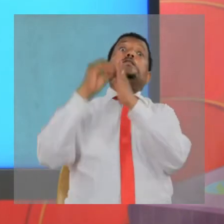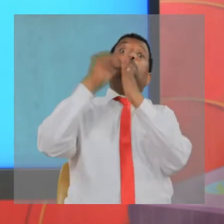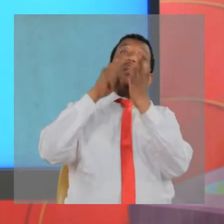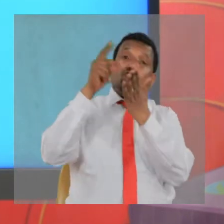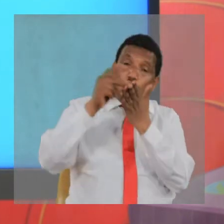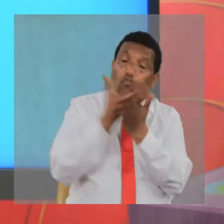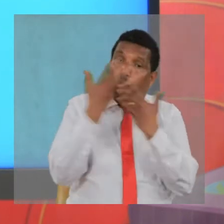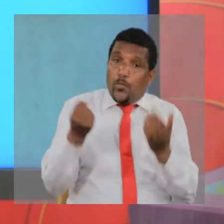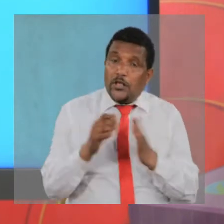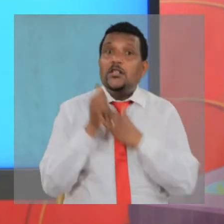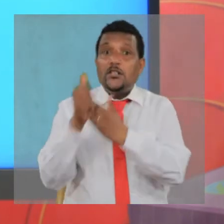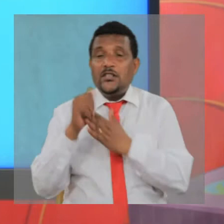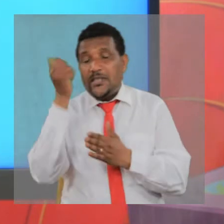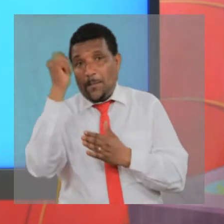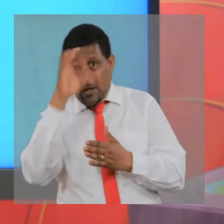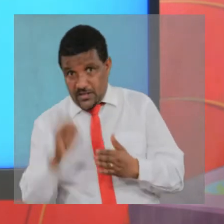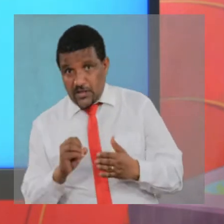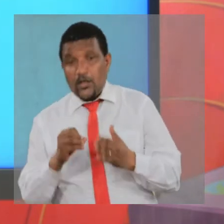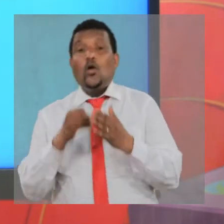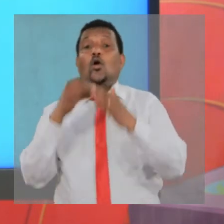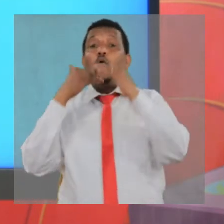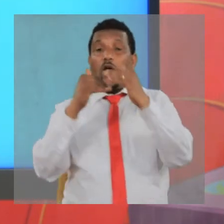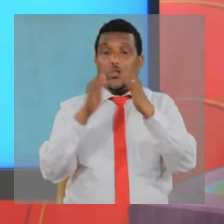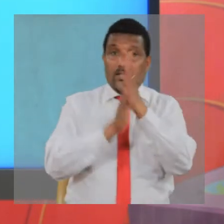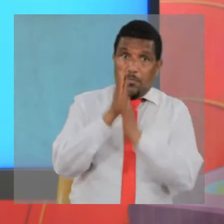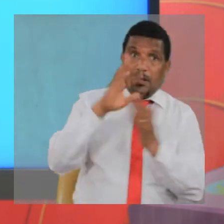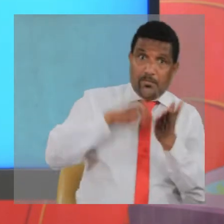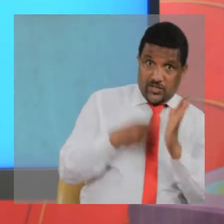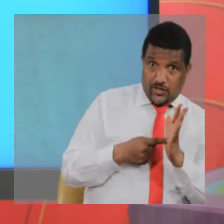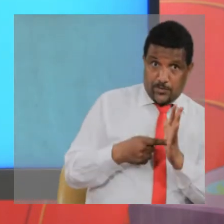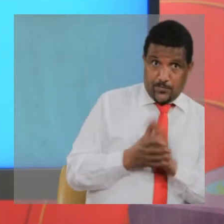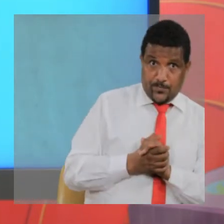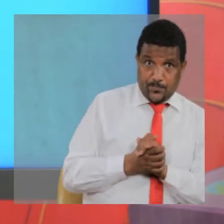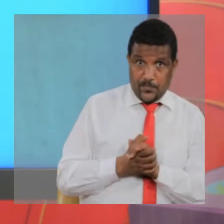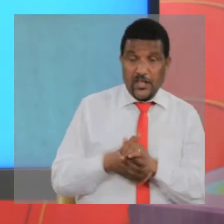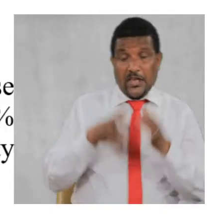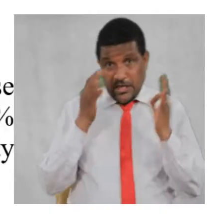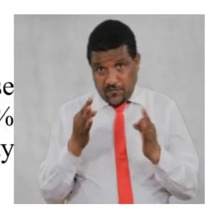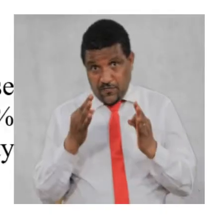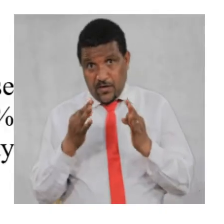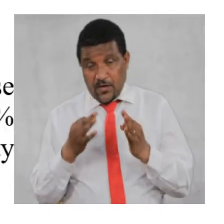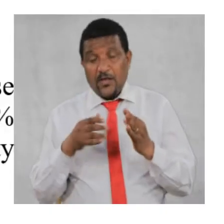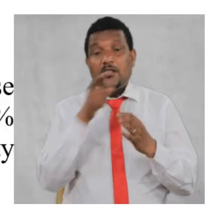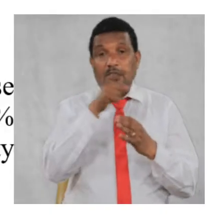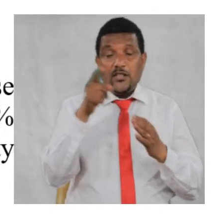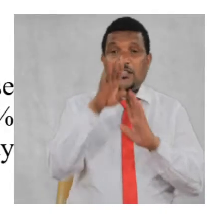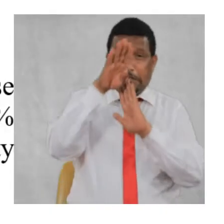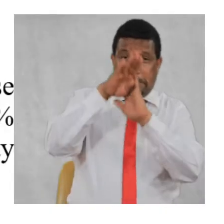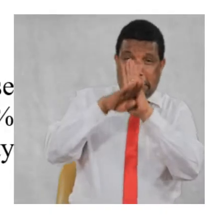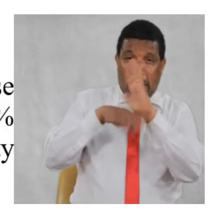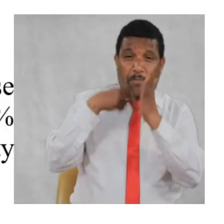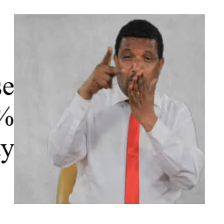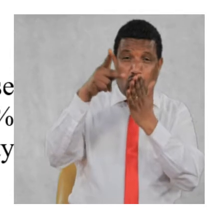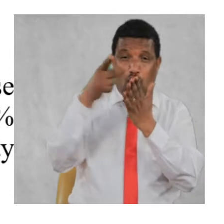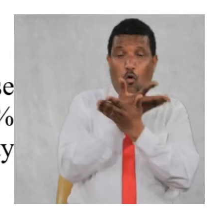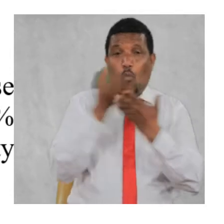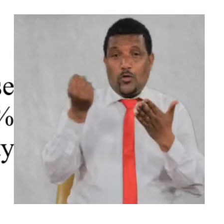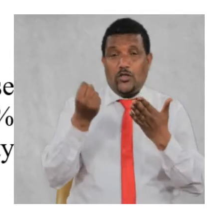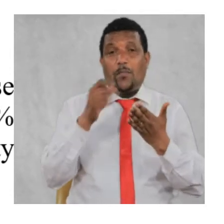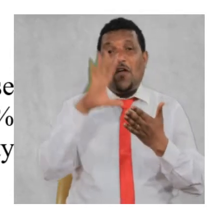leads to a 10% decrement in quantity demanded. Means if there is a decline in price of a commodity